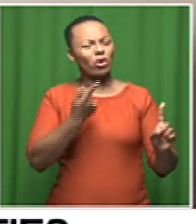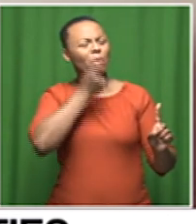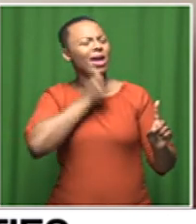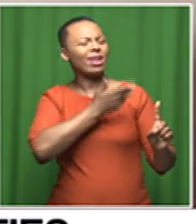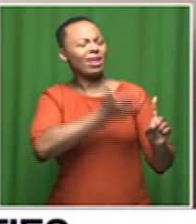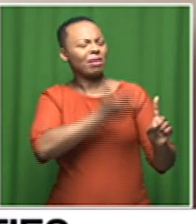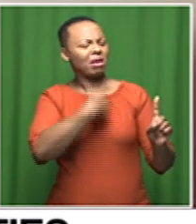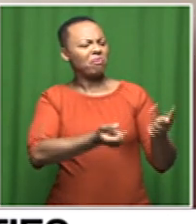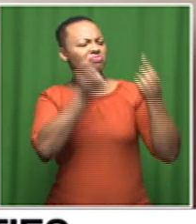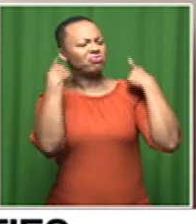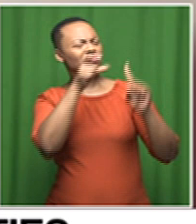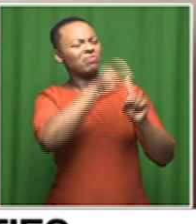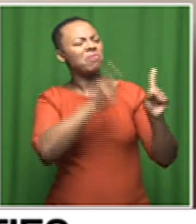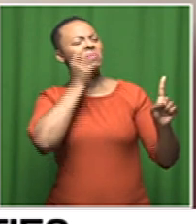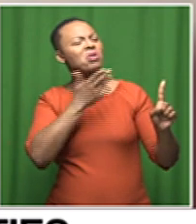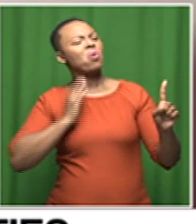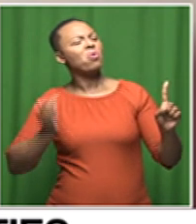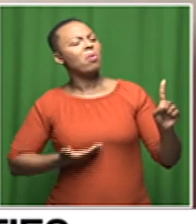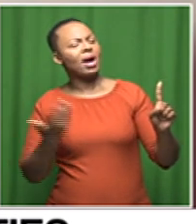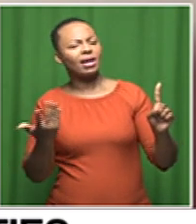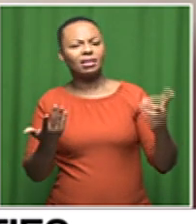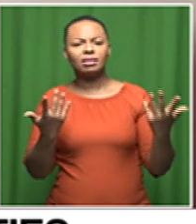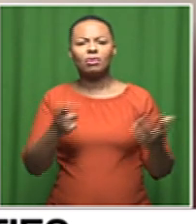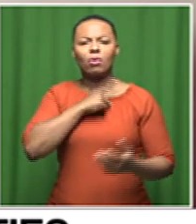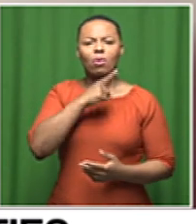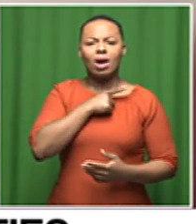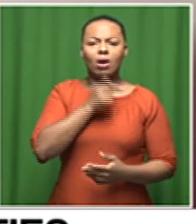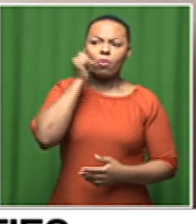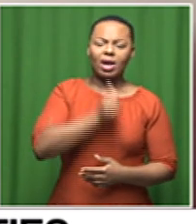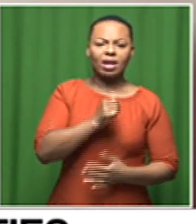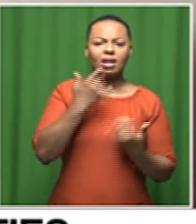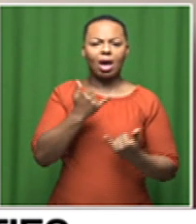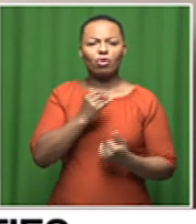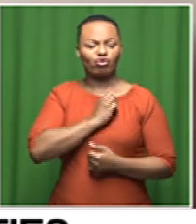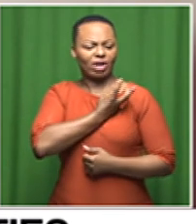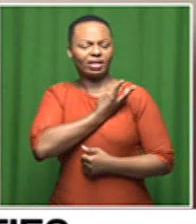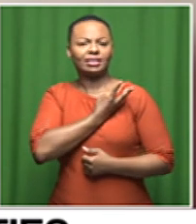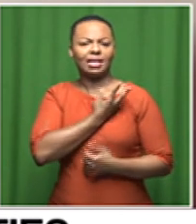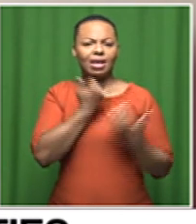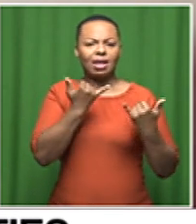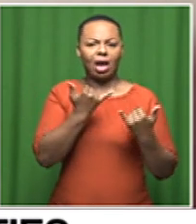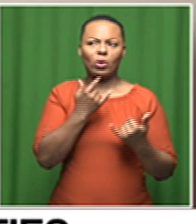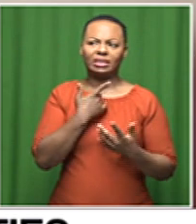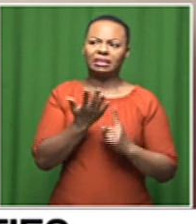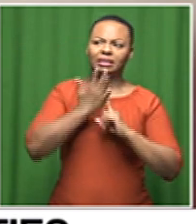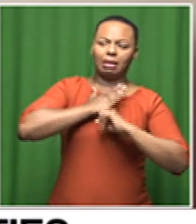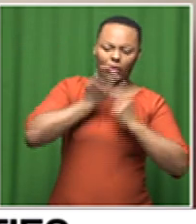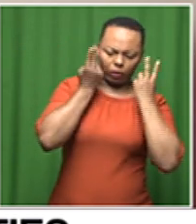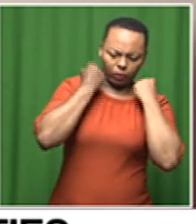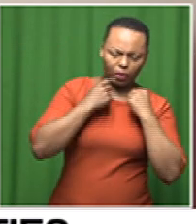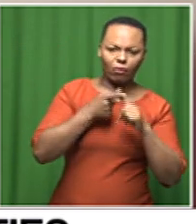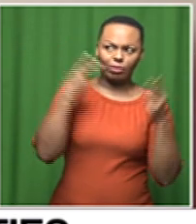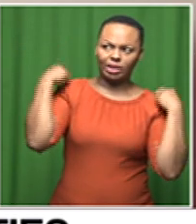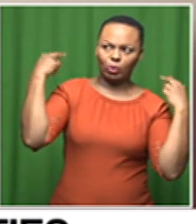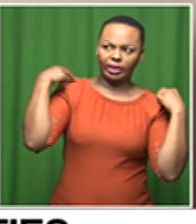don't understand. Especially trans people, when they come, they will start be stigmatized from the gate, from the